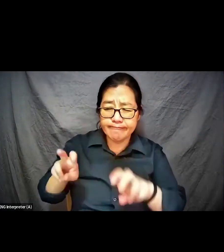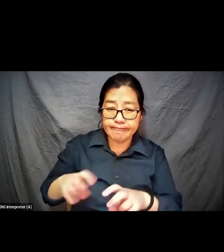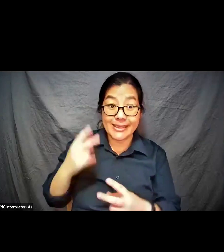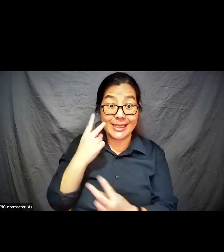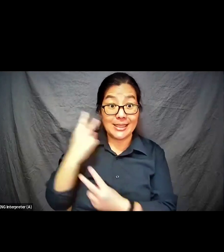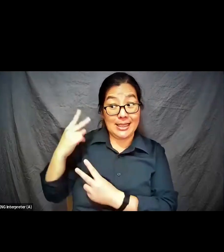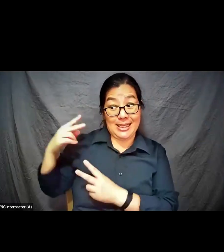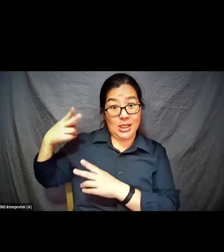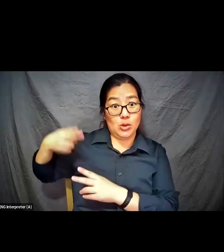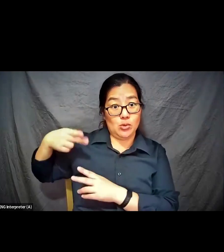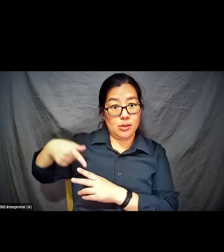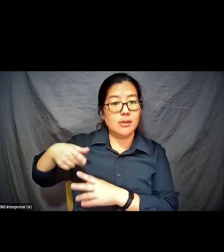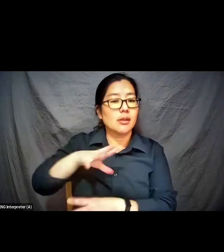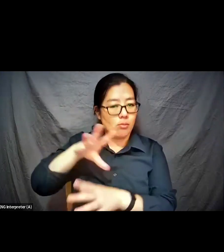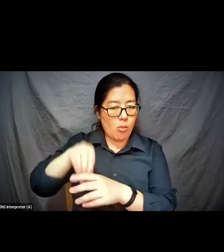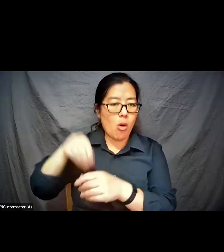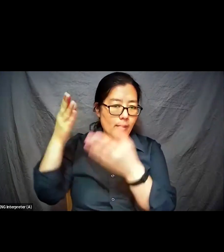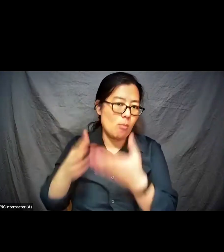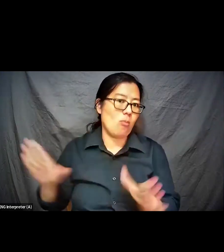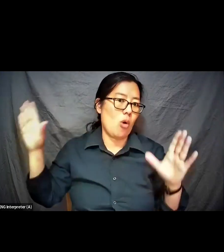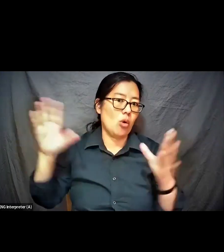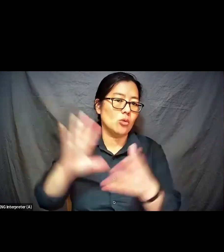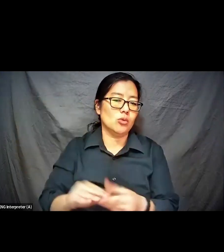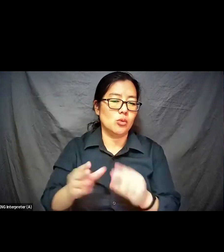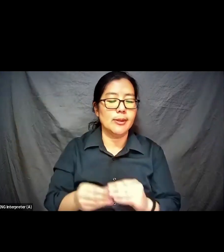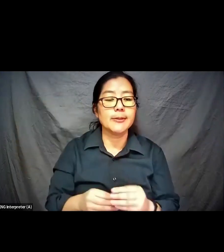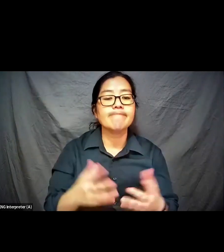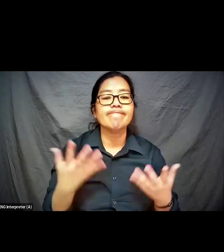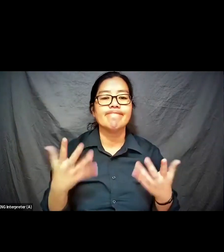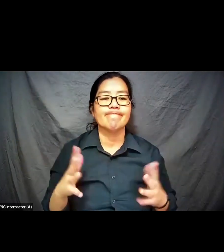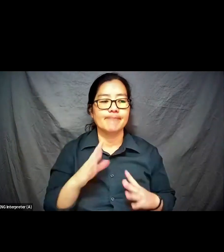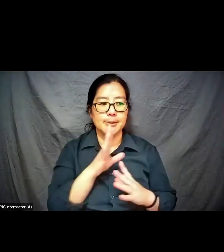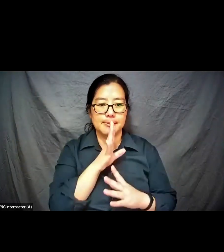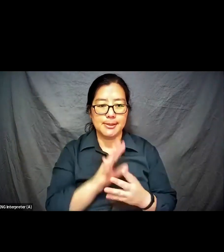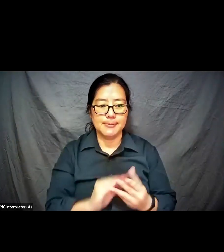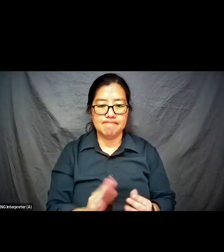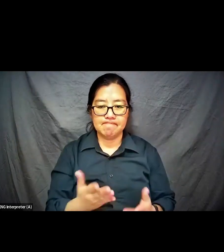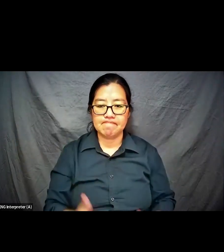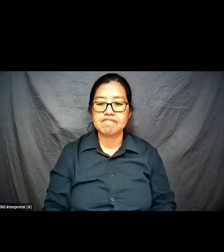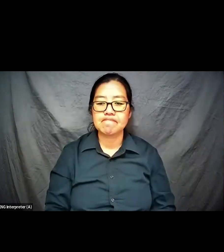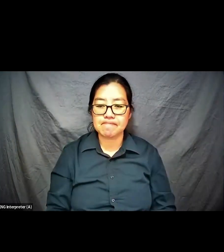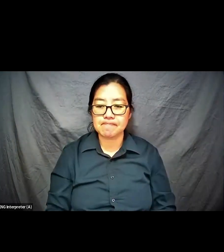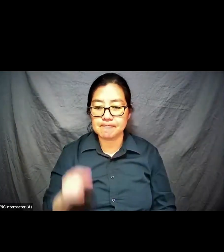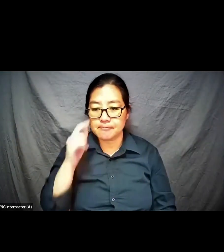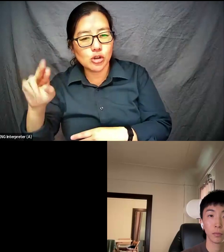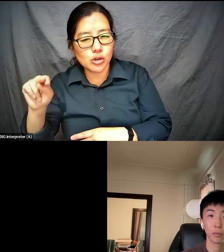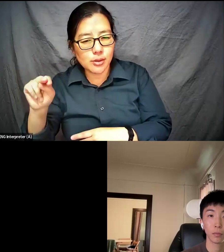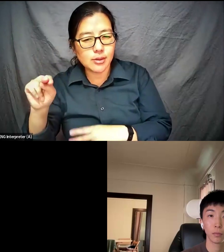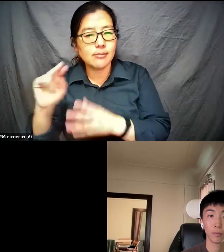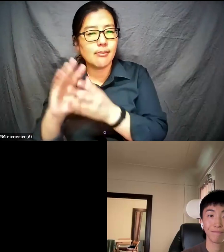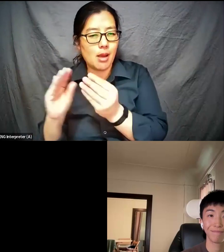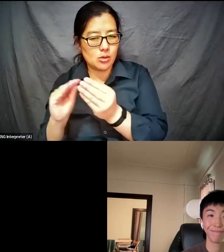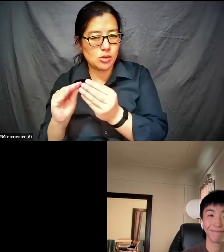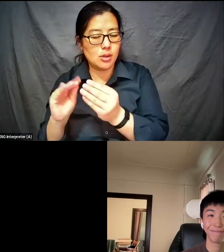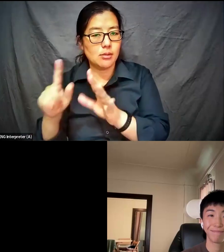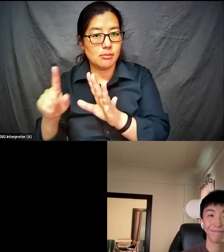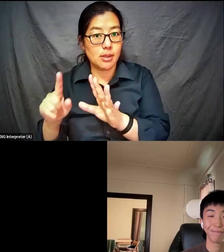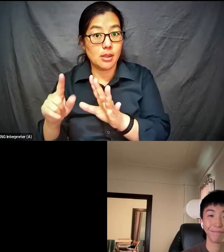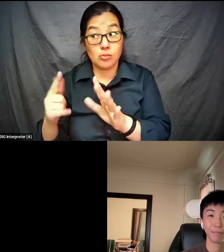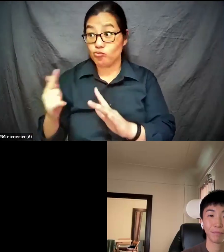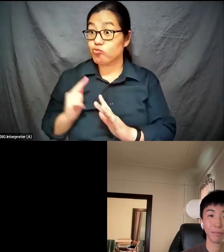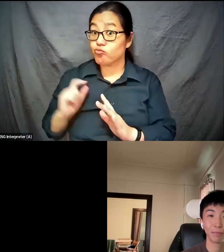telling different stories to highlight that there is power and there is resistance, maybe not in the ways that